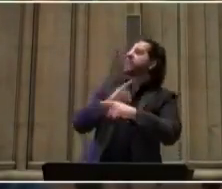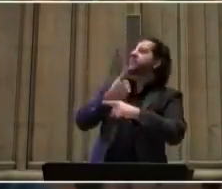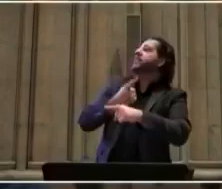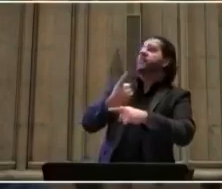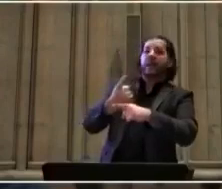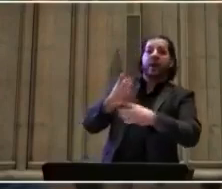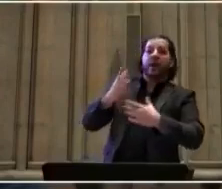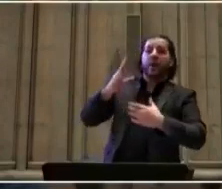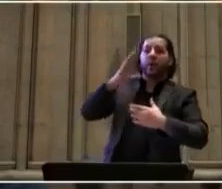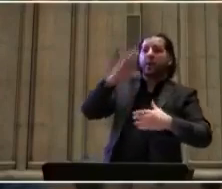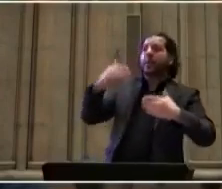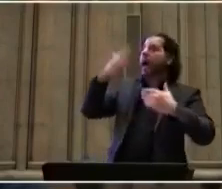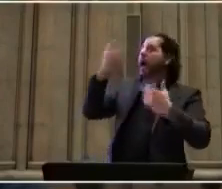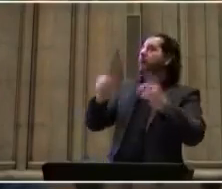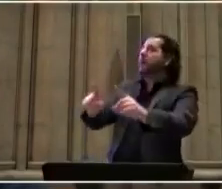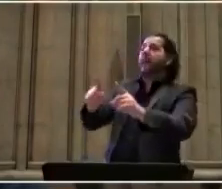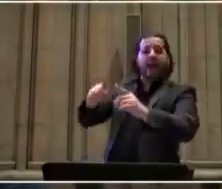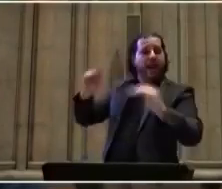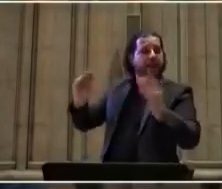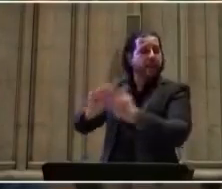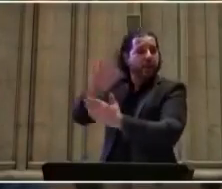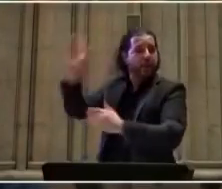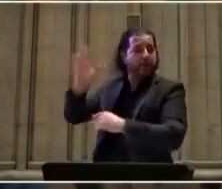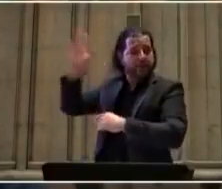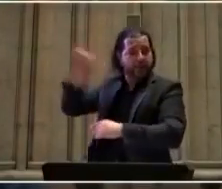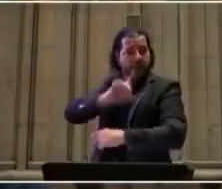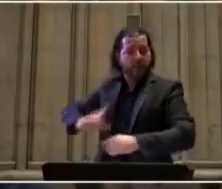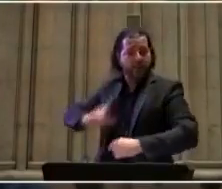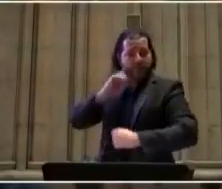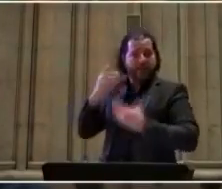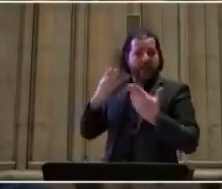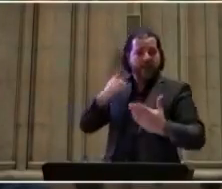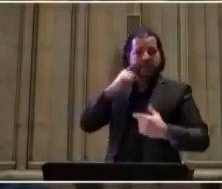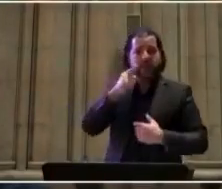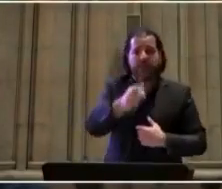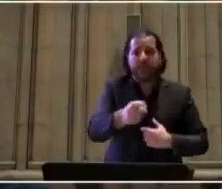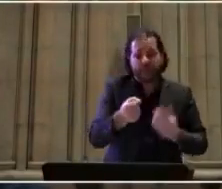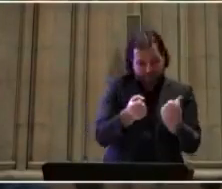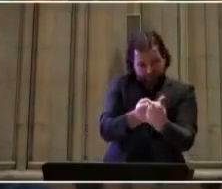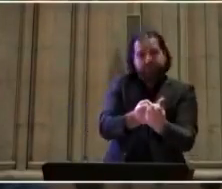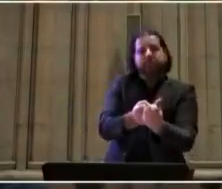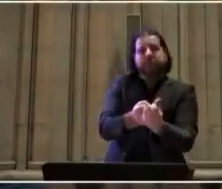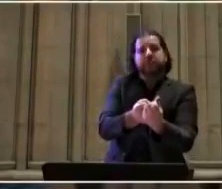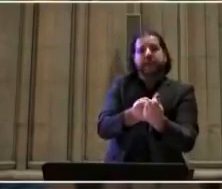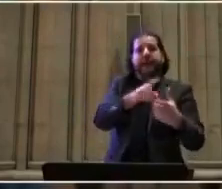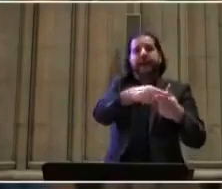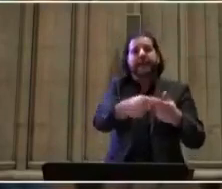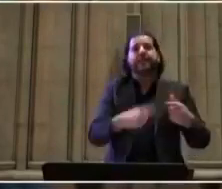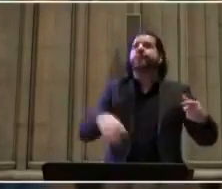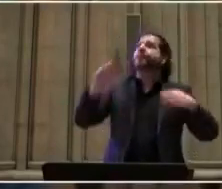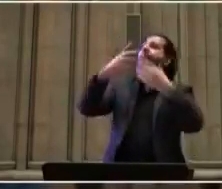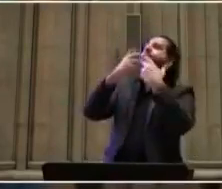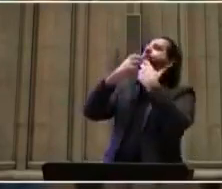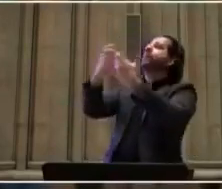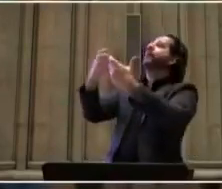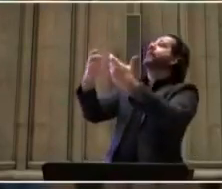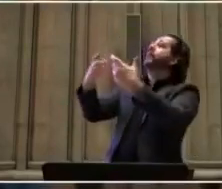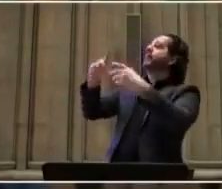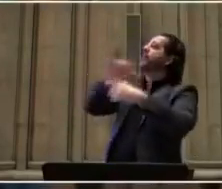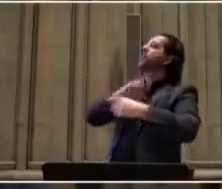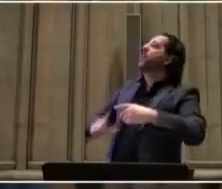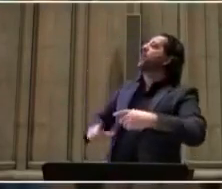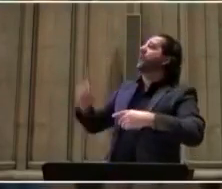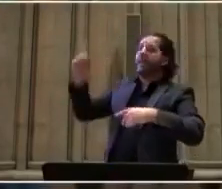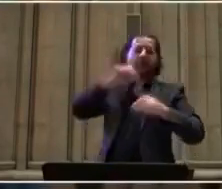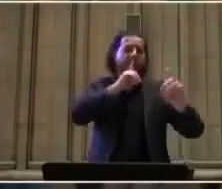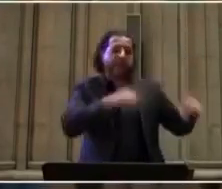go before you, and the glory of the Lord will be your rear guard. Then You will call and the Lord will answer. You will cry